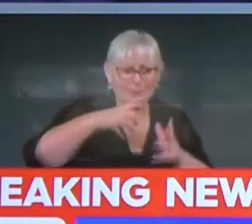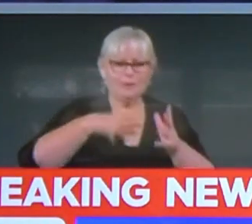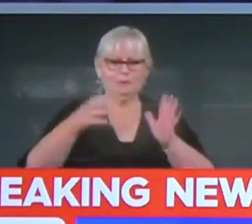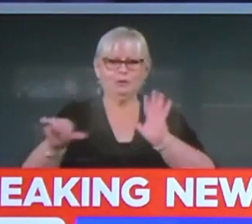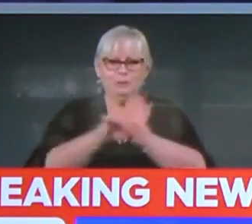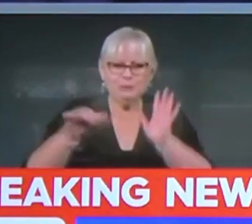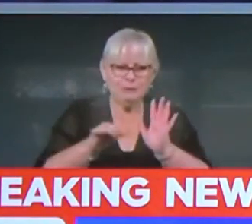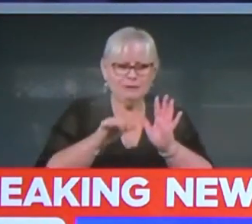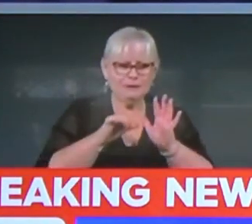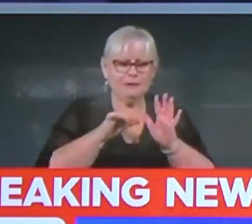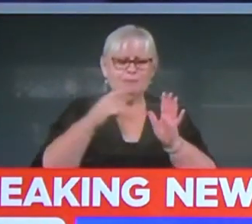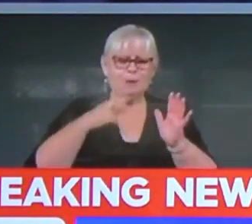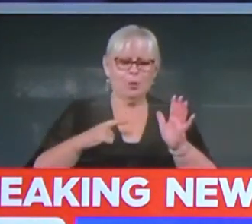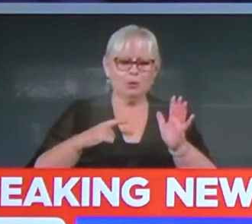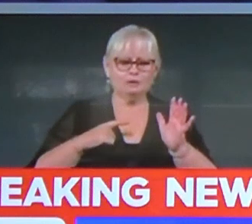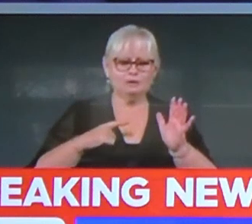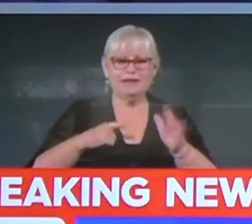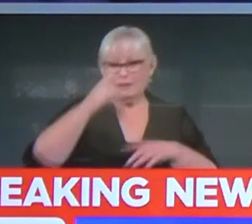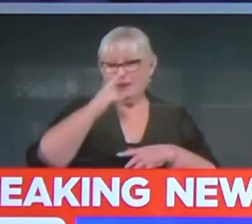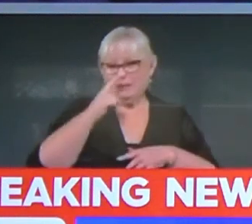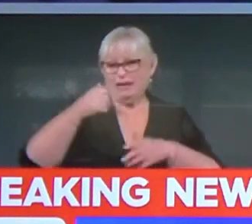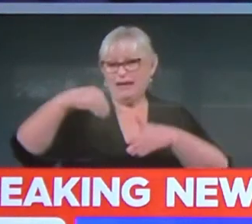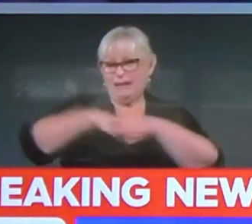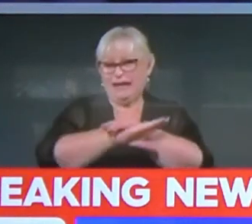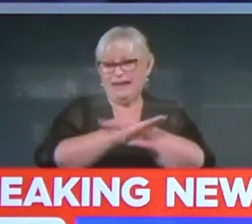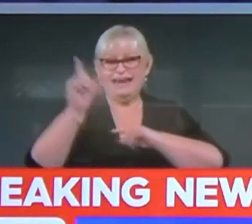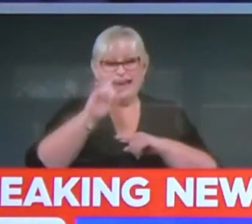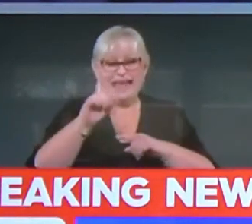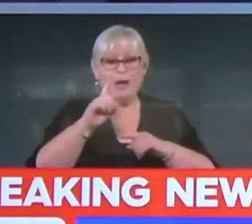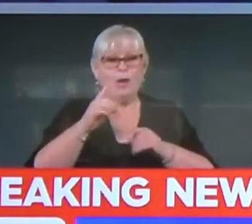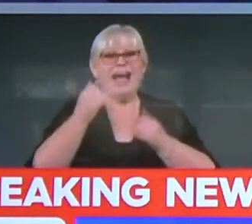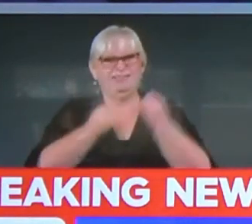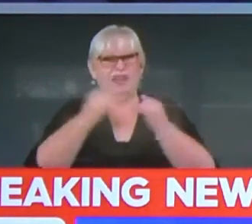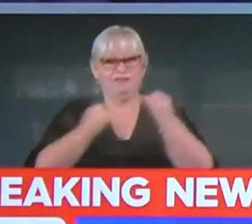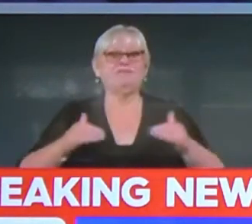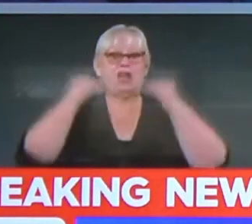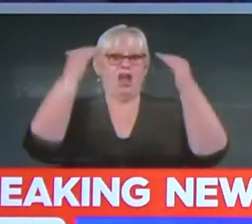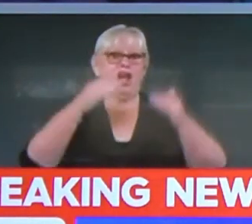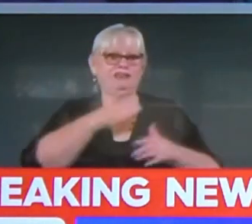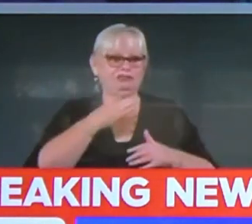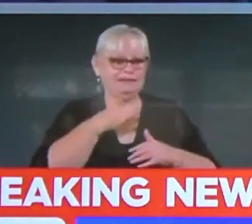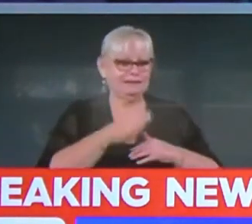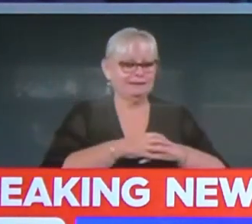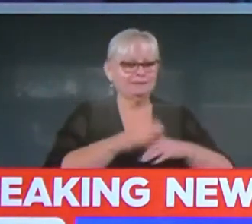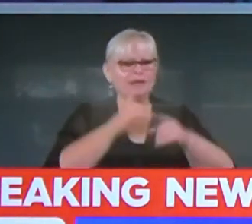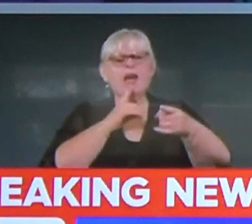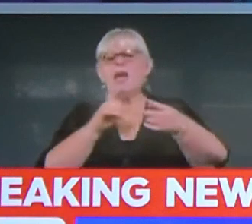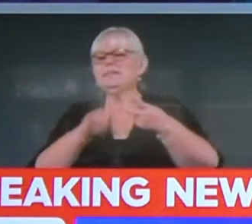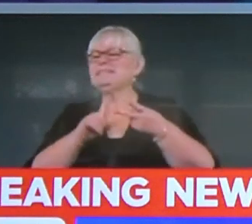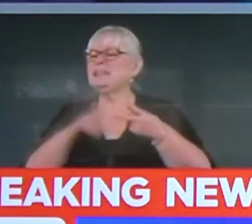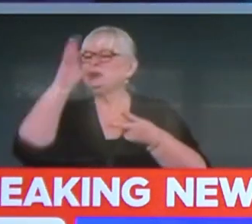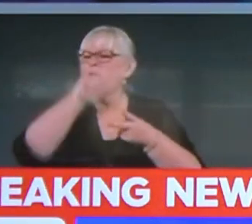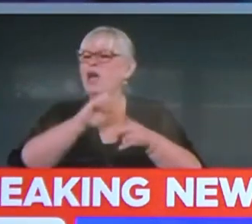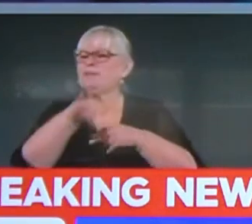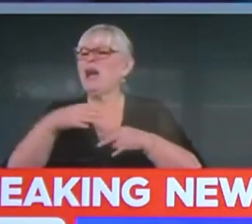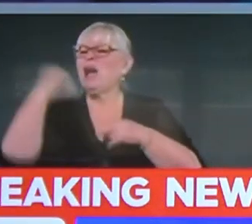that, given that the people coming in now must be very high risk? Well, I wouldn't make the second assumption